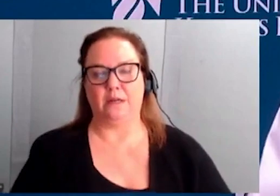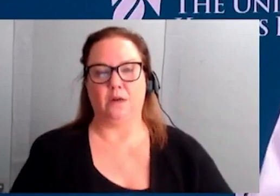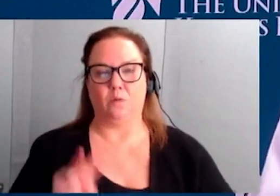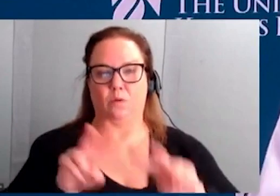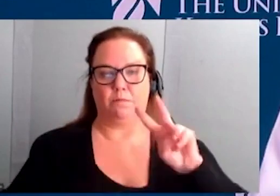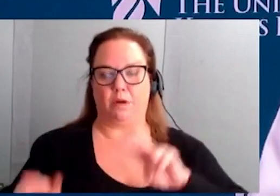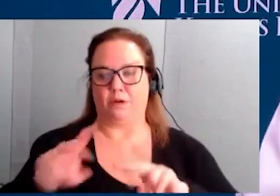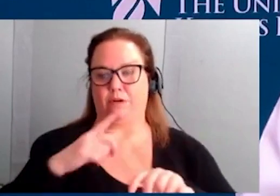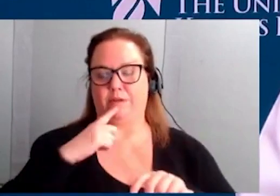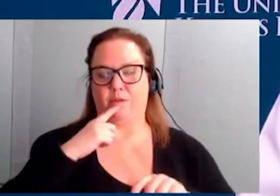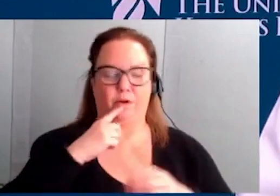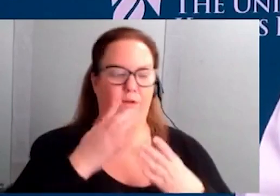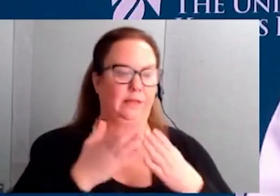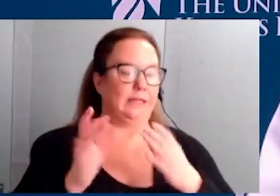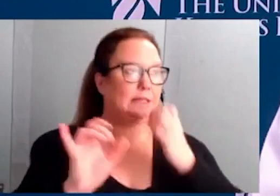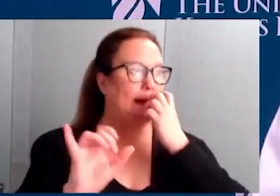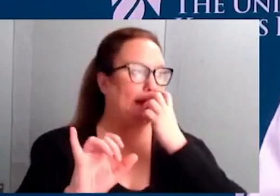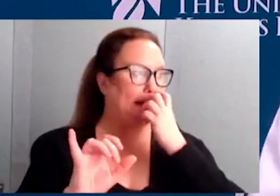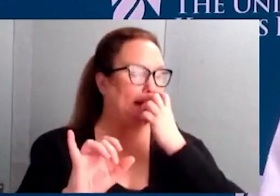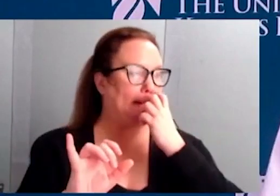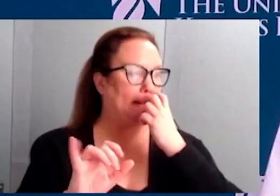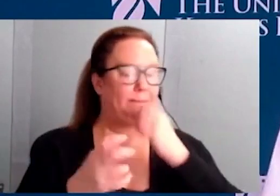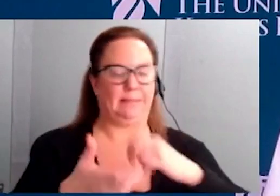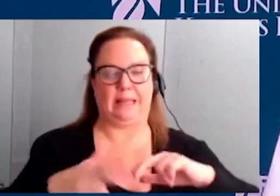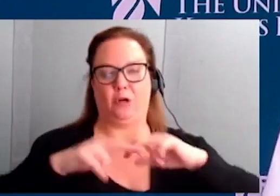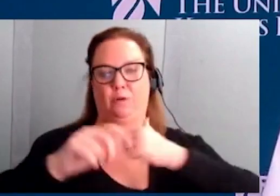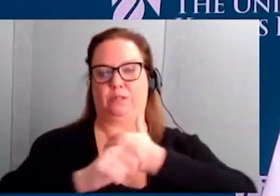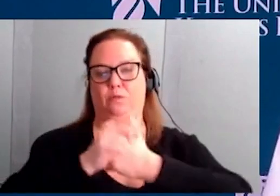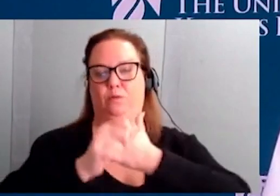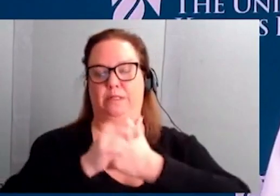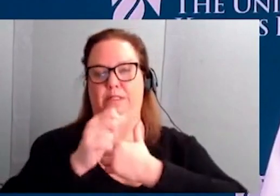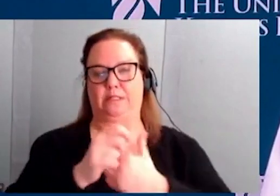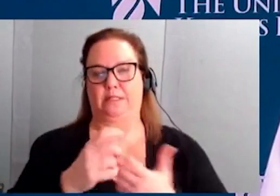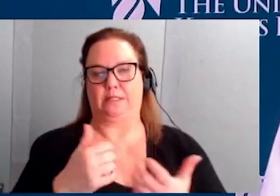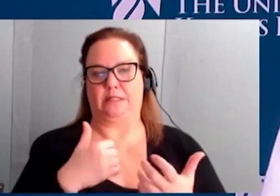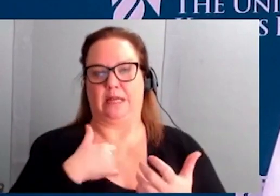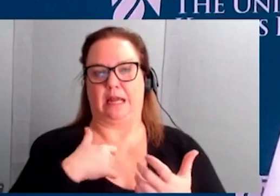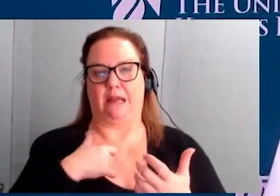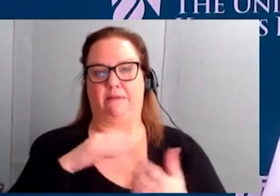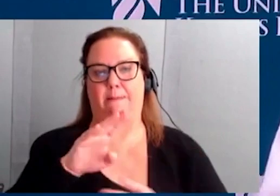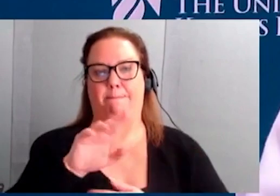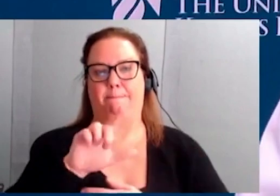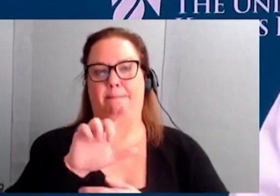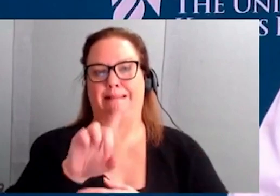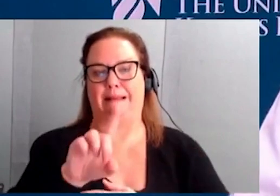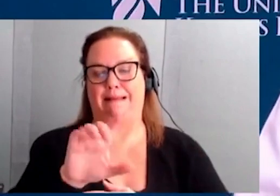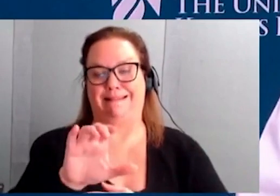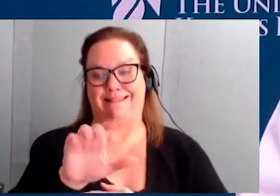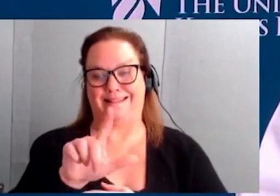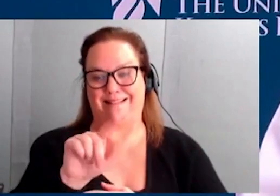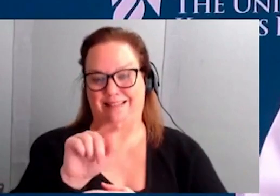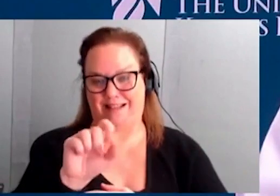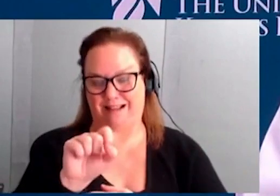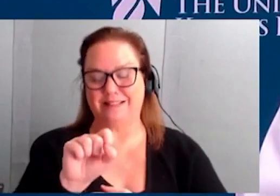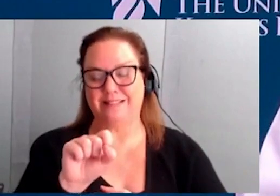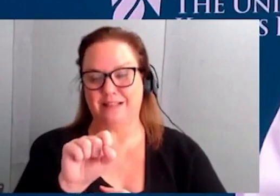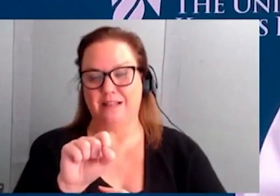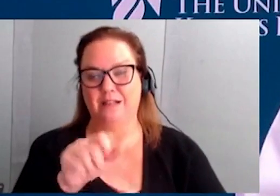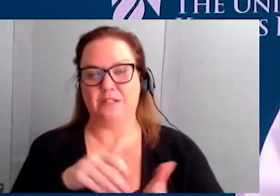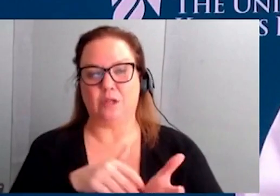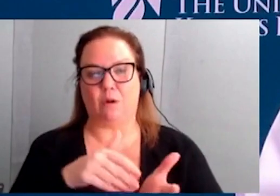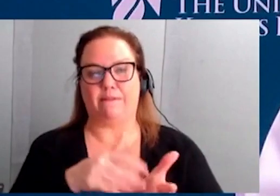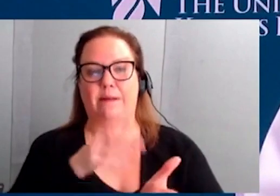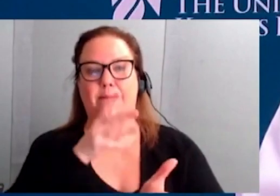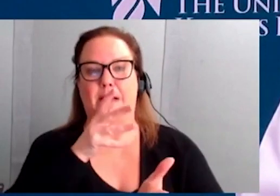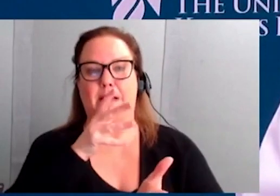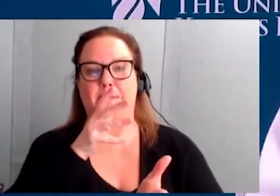say, things like they're at increased risk to have blood clots. And so oftentimes we'll put those moms on